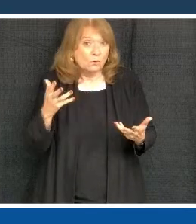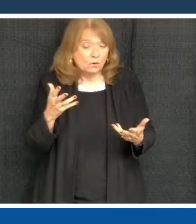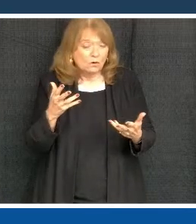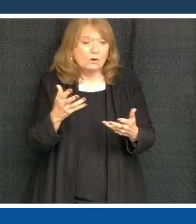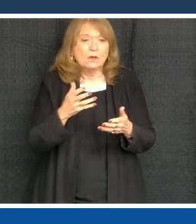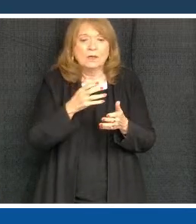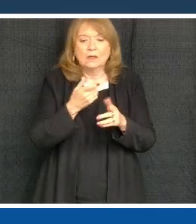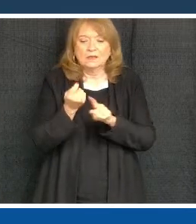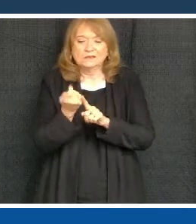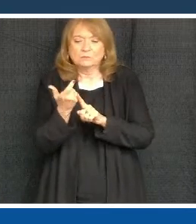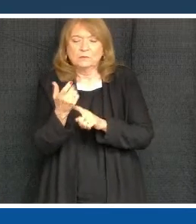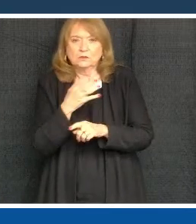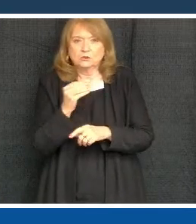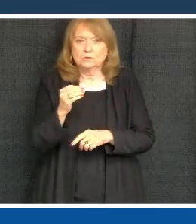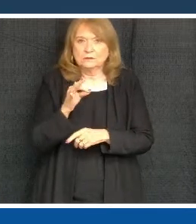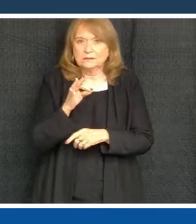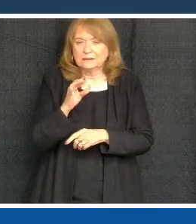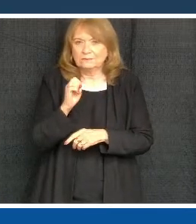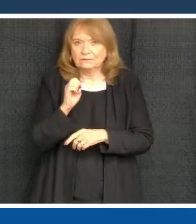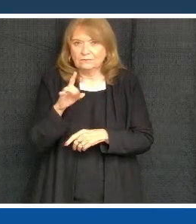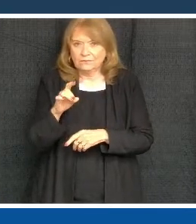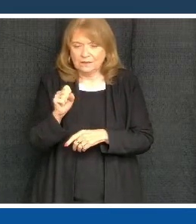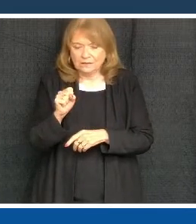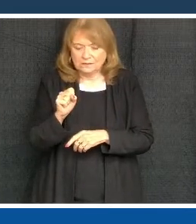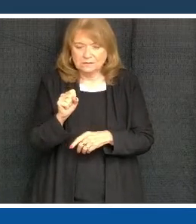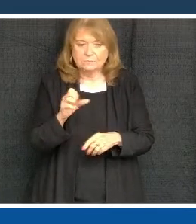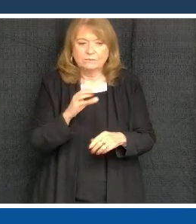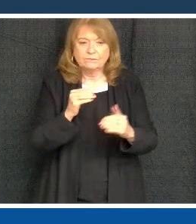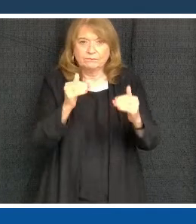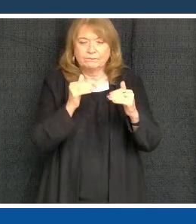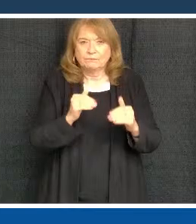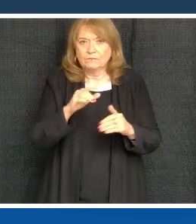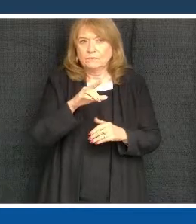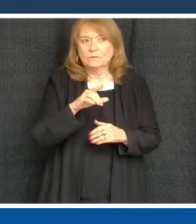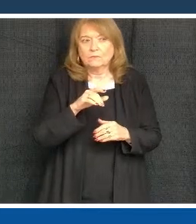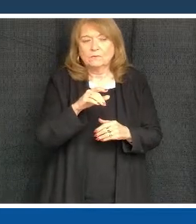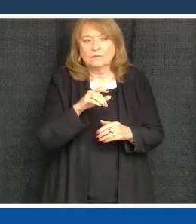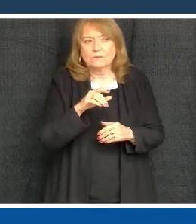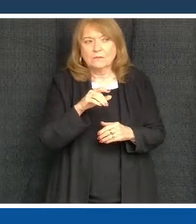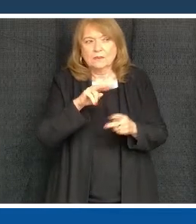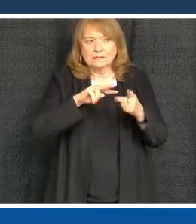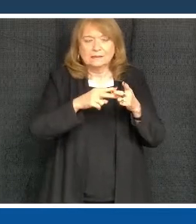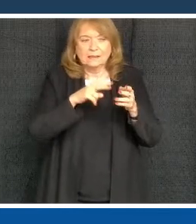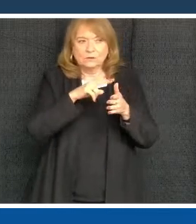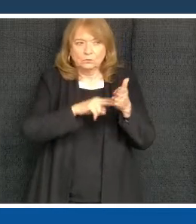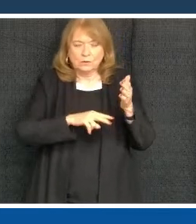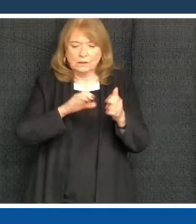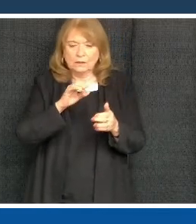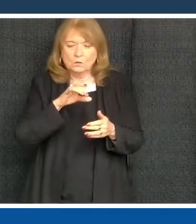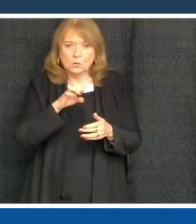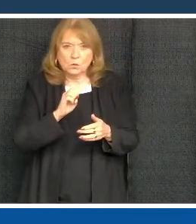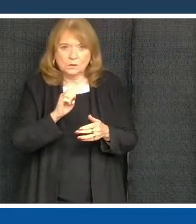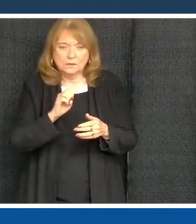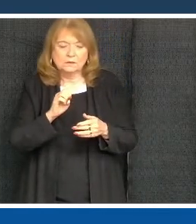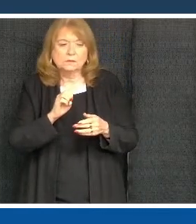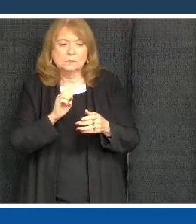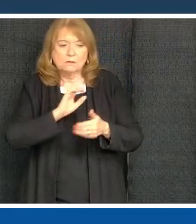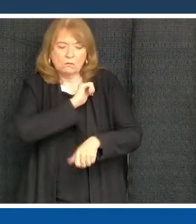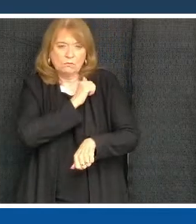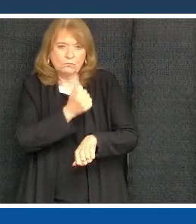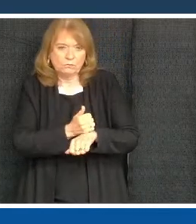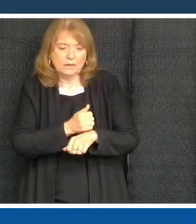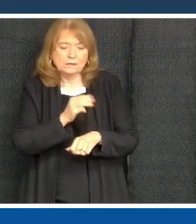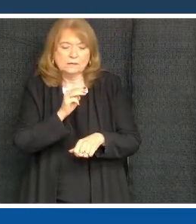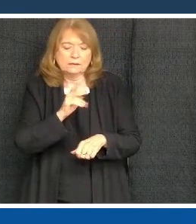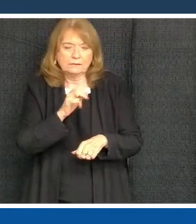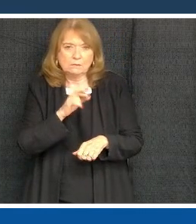expunctions and fees. Ordinance 62, 2024-25, second reading. An ordinance authorizing the mayor or his designee to